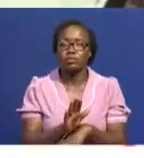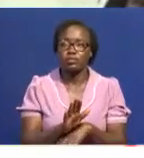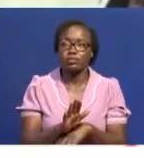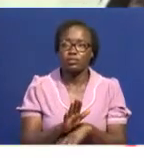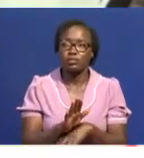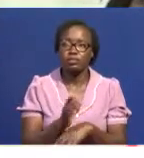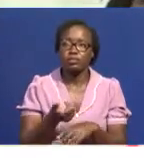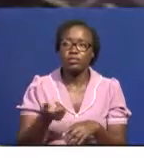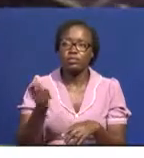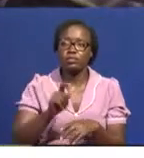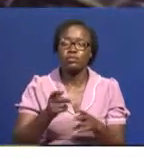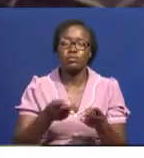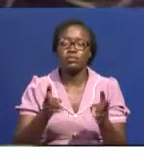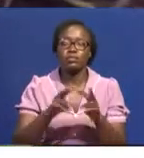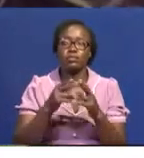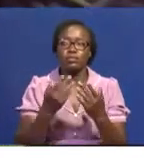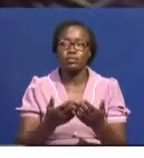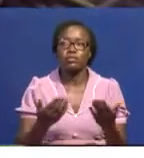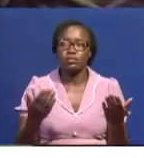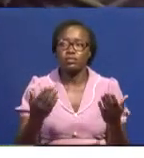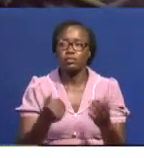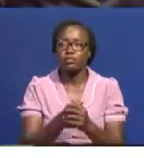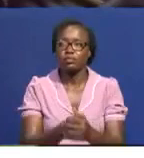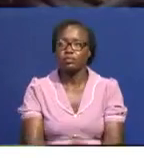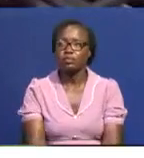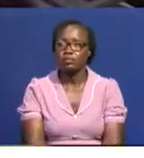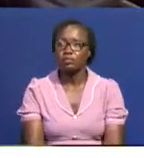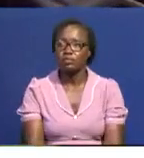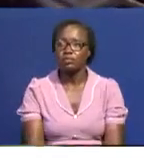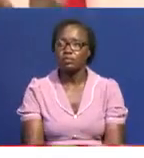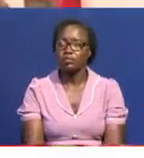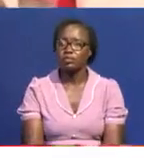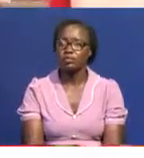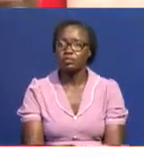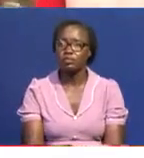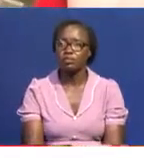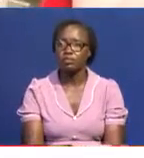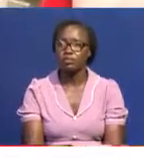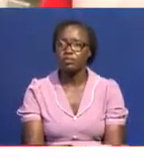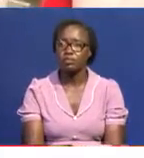and add value to our products. Edna Murungi for Prime Edition.